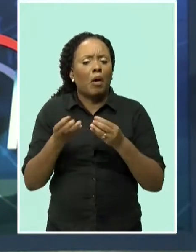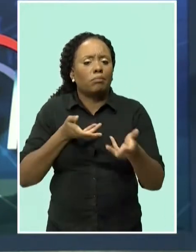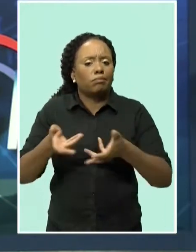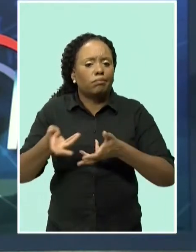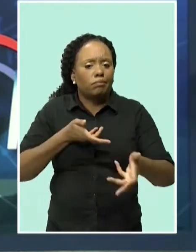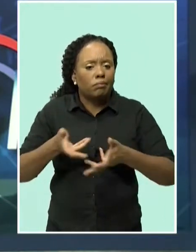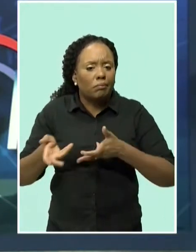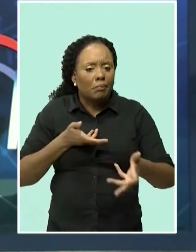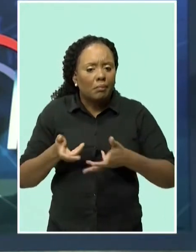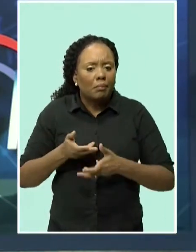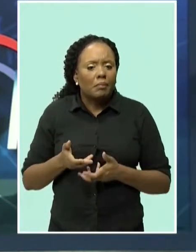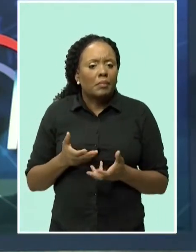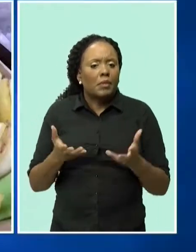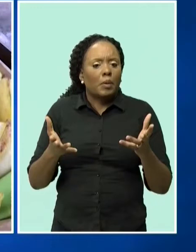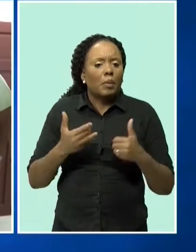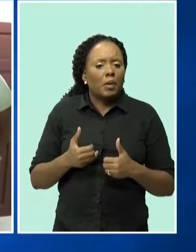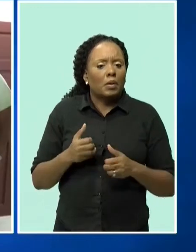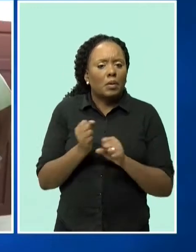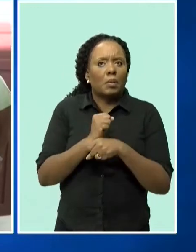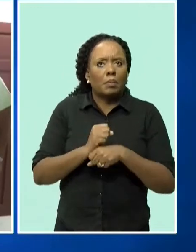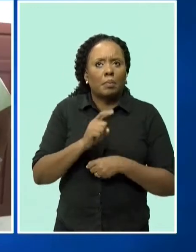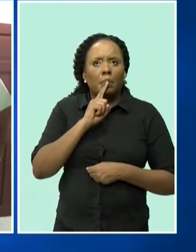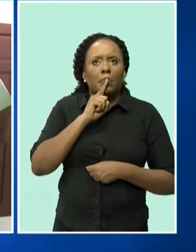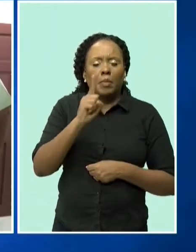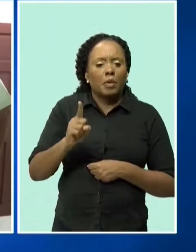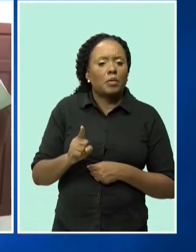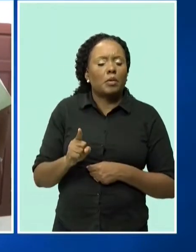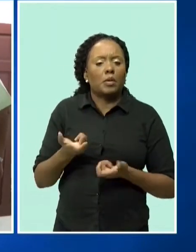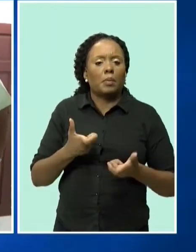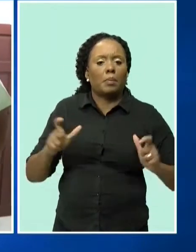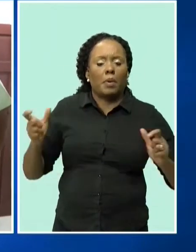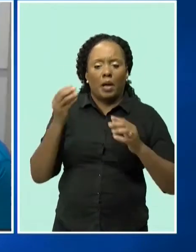to enfranchise farmers and get the food terminal at Lears ready.